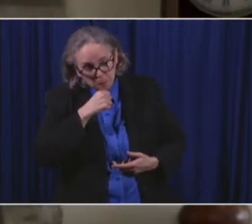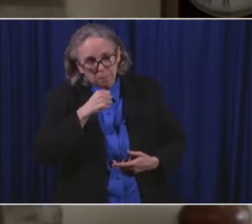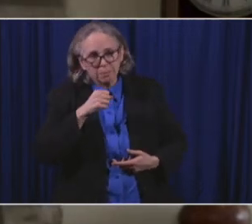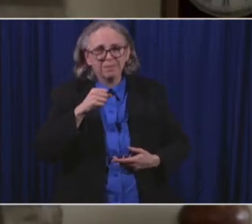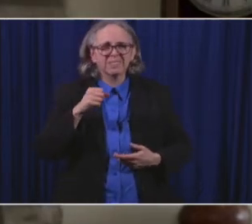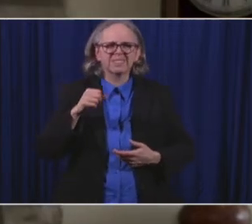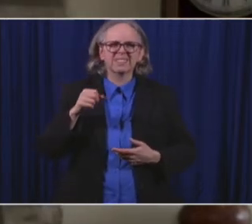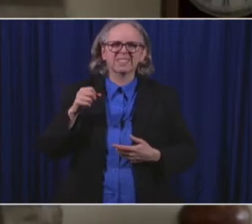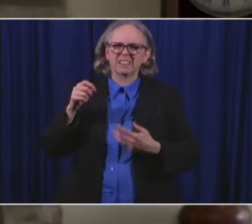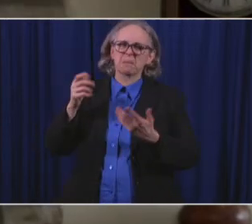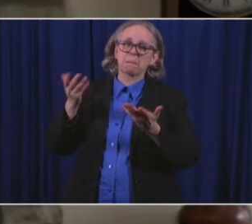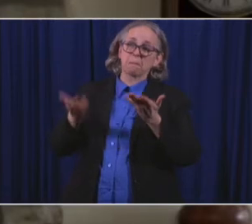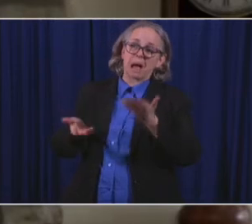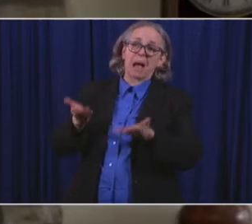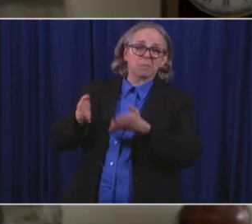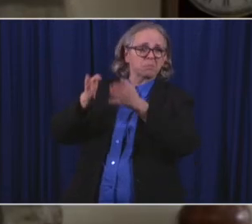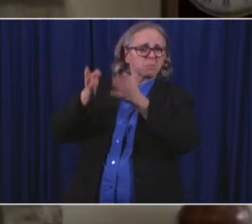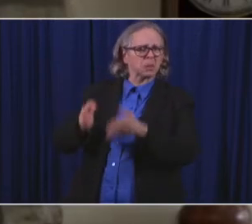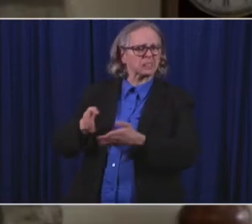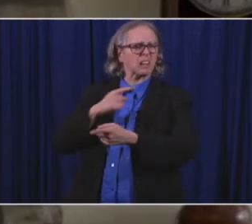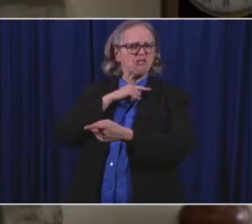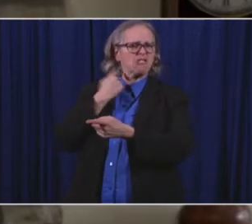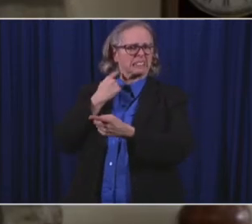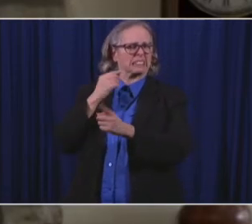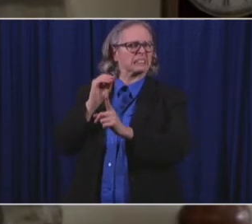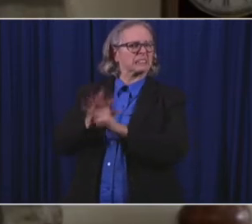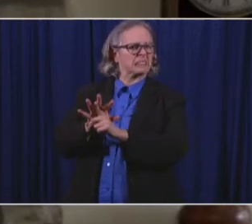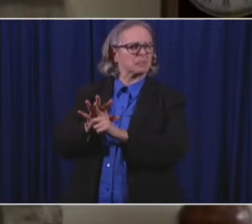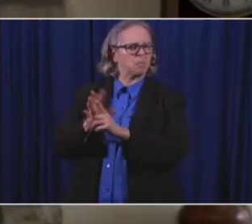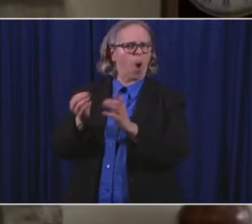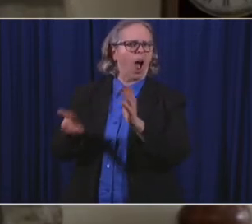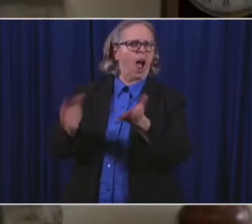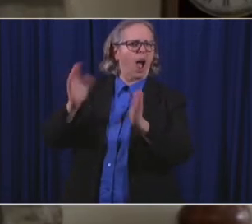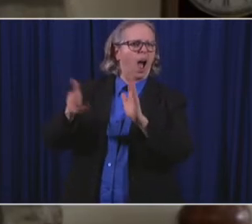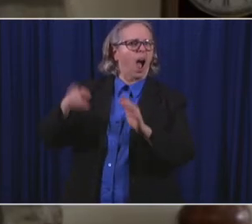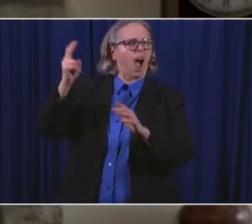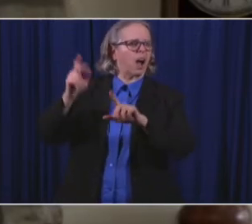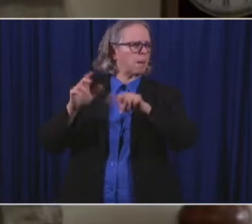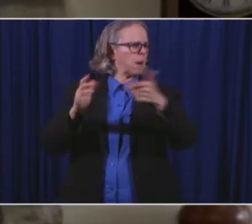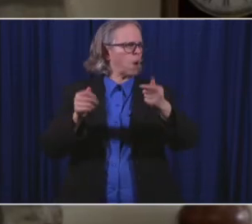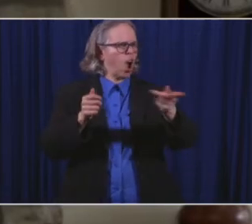to significant risk. So that's the type of analysis that we're going to have.